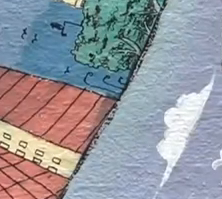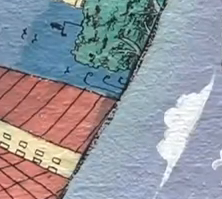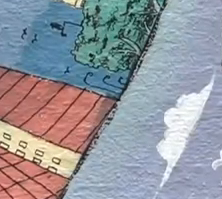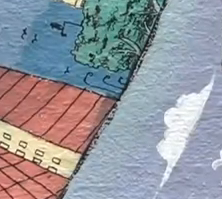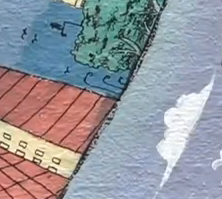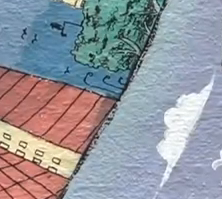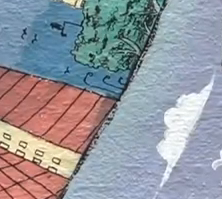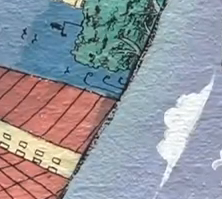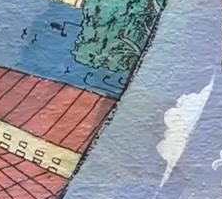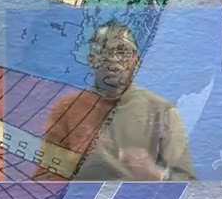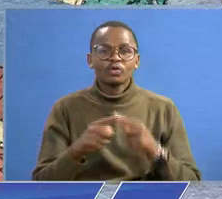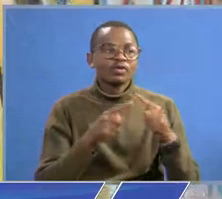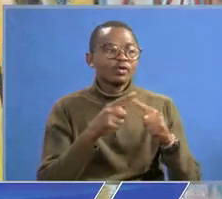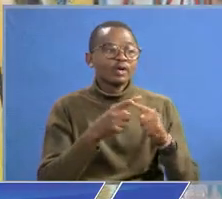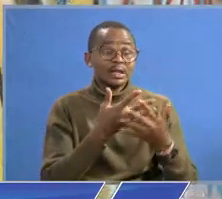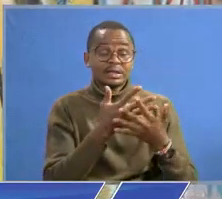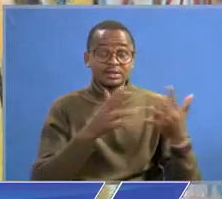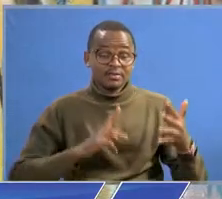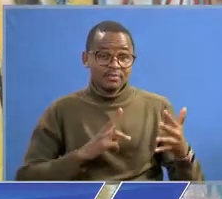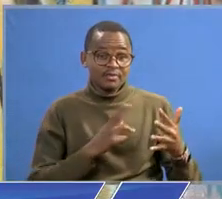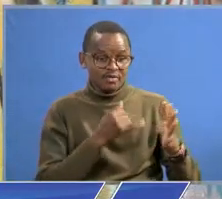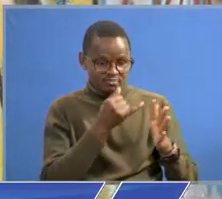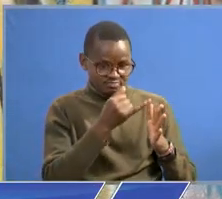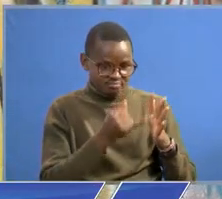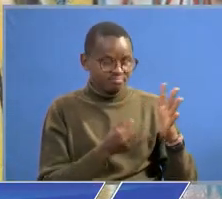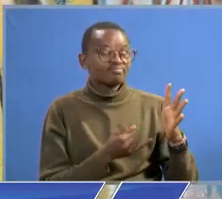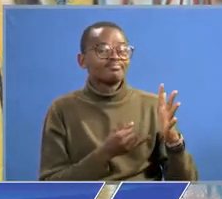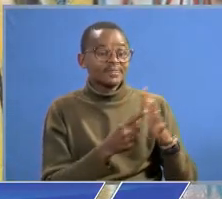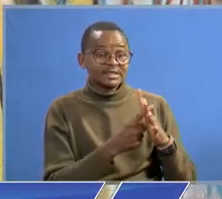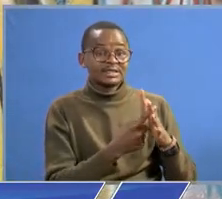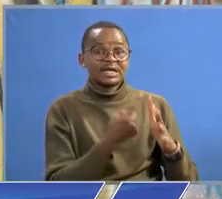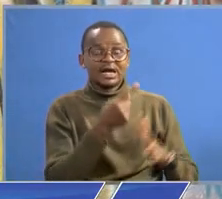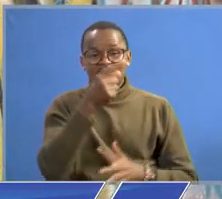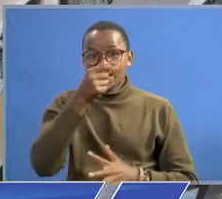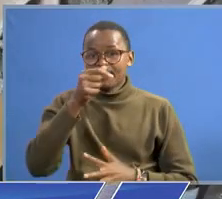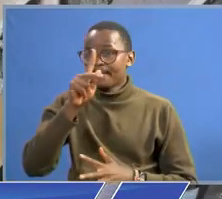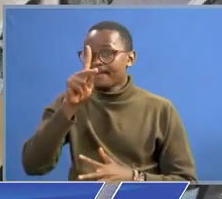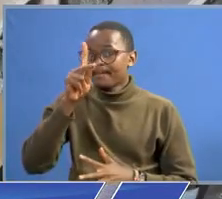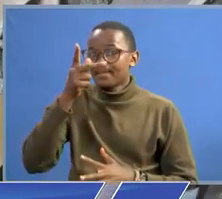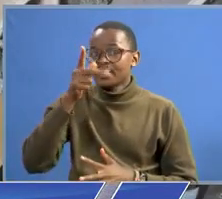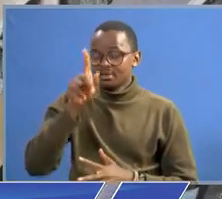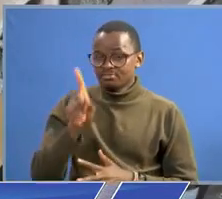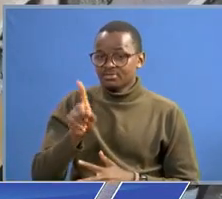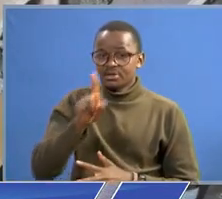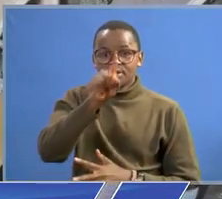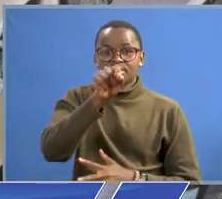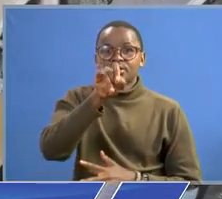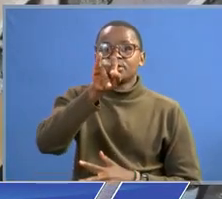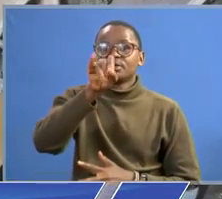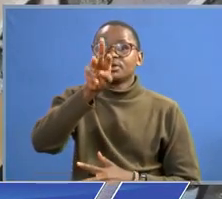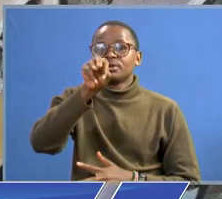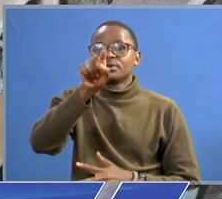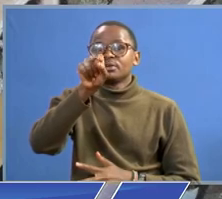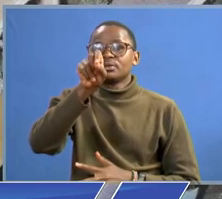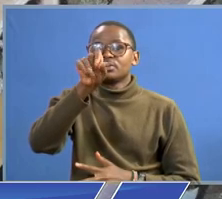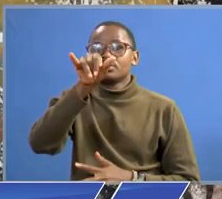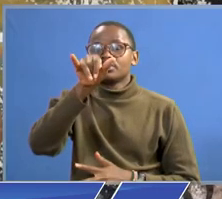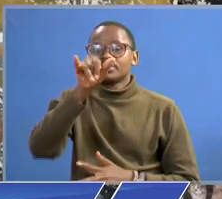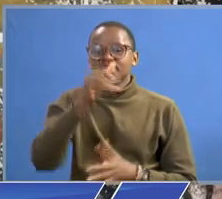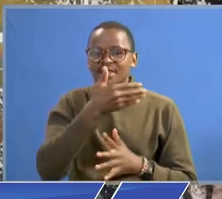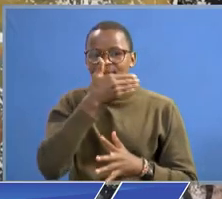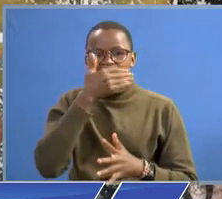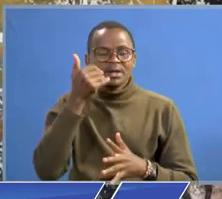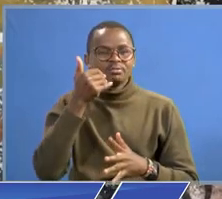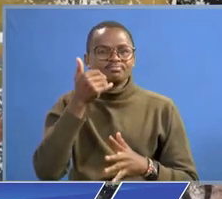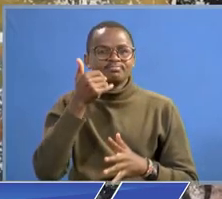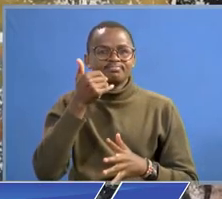While some of us see art as a source of income, Kenyan fine artist Timothy Okonji says it is the best platform to mentor